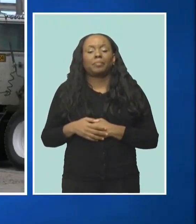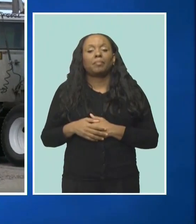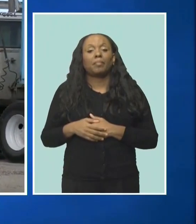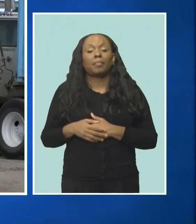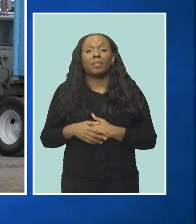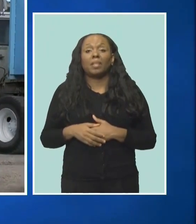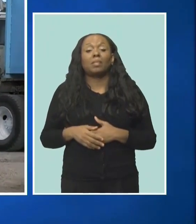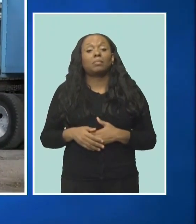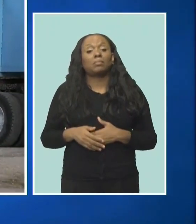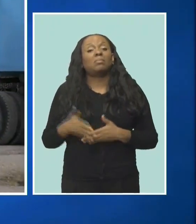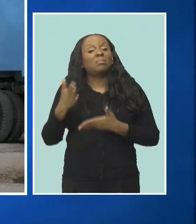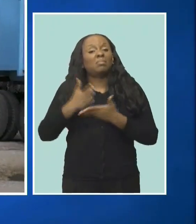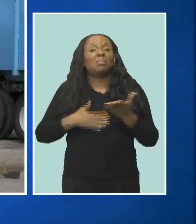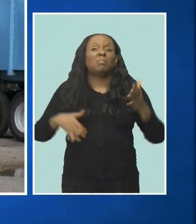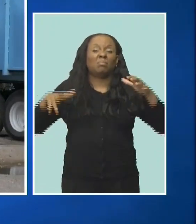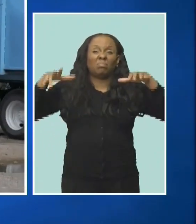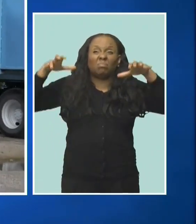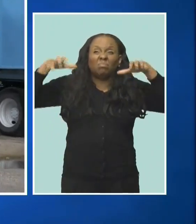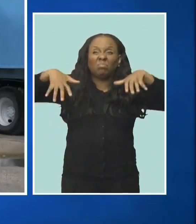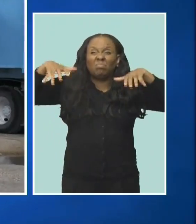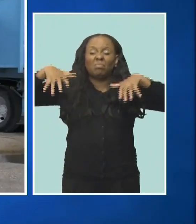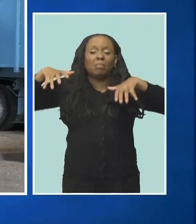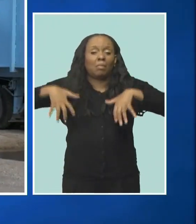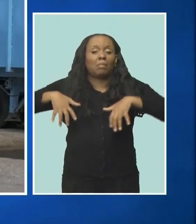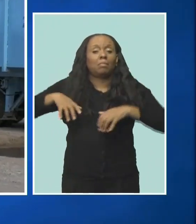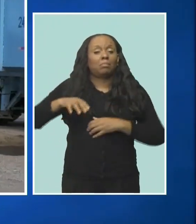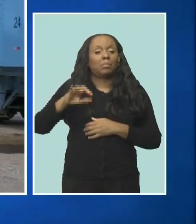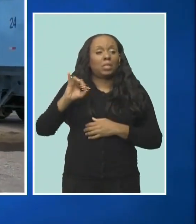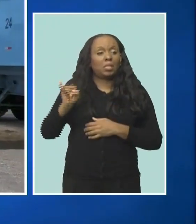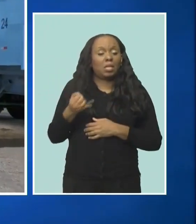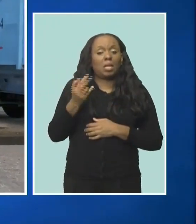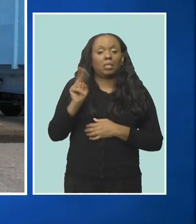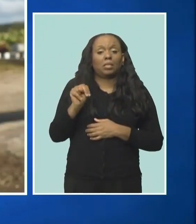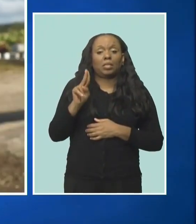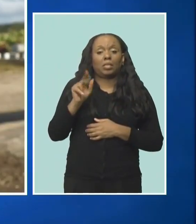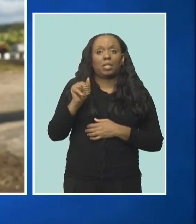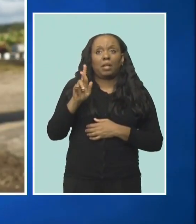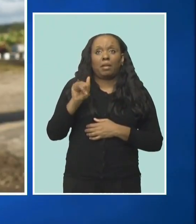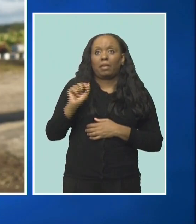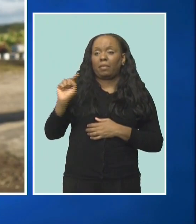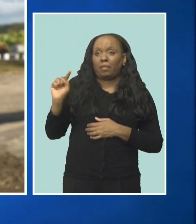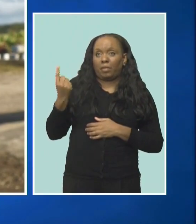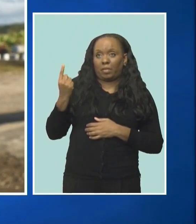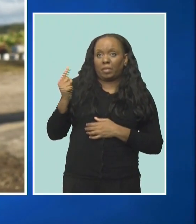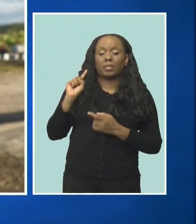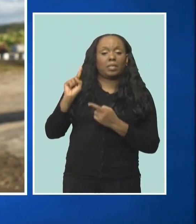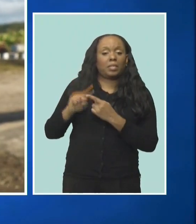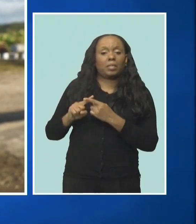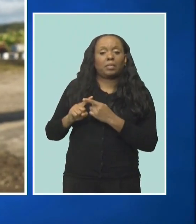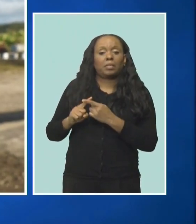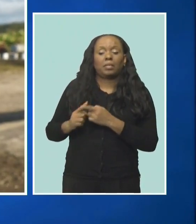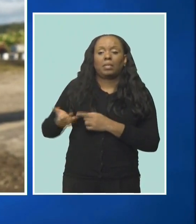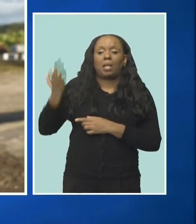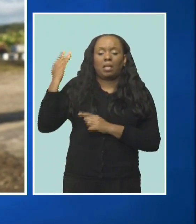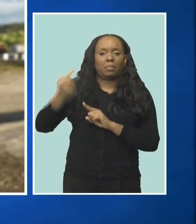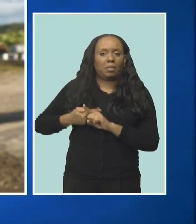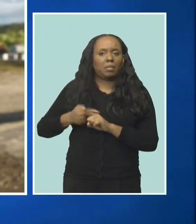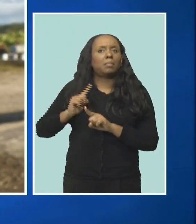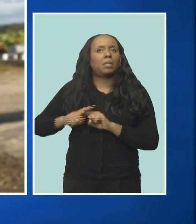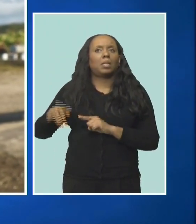parts between the 1st of January and the end of last month, but that will not impact on the